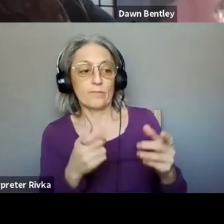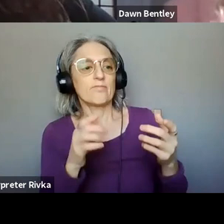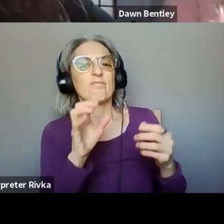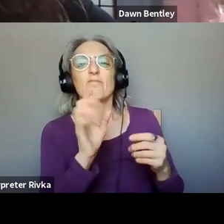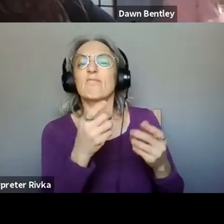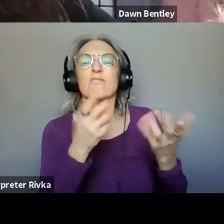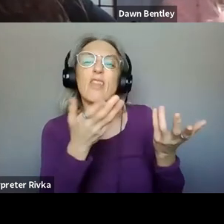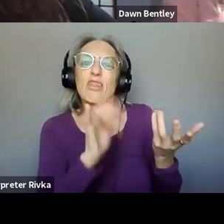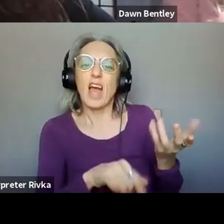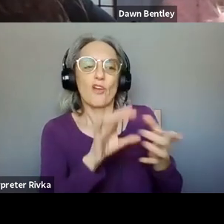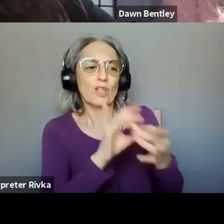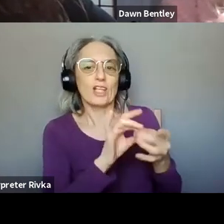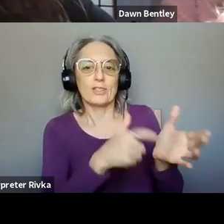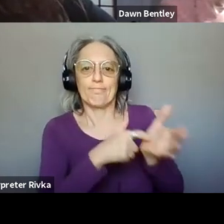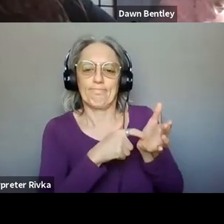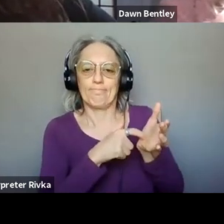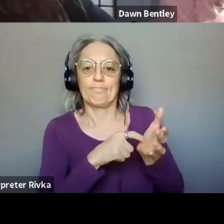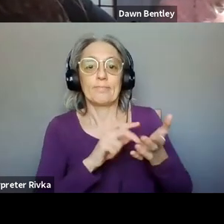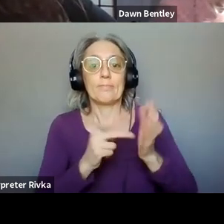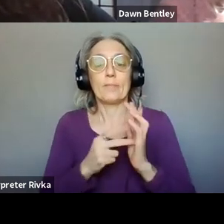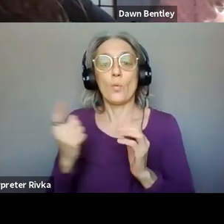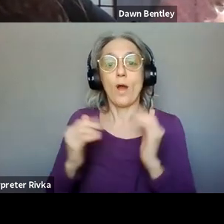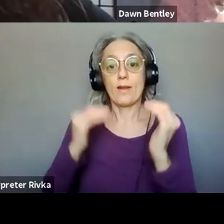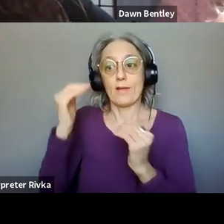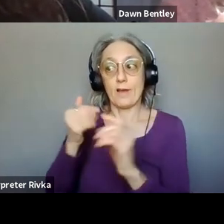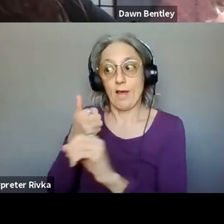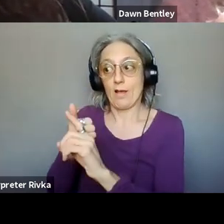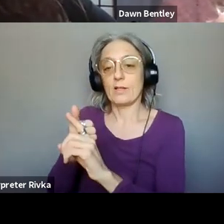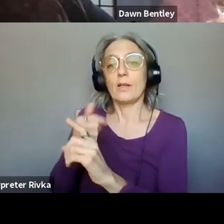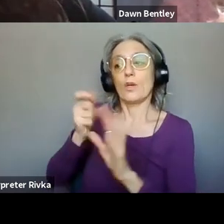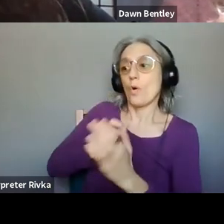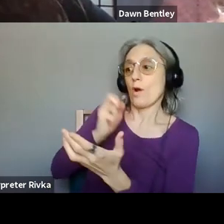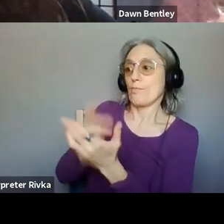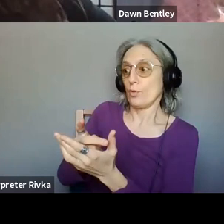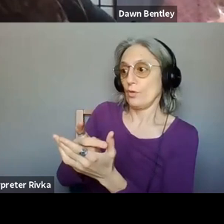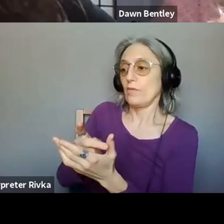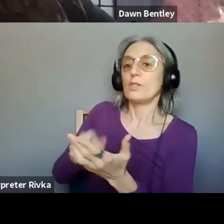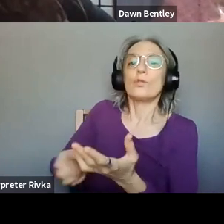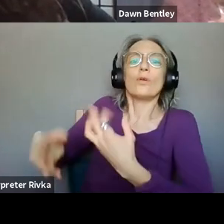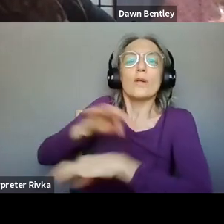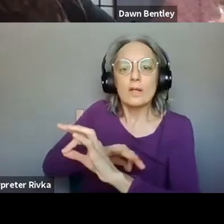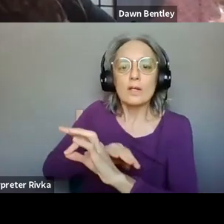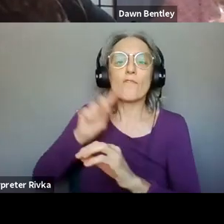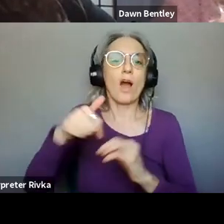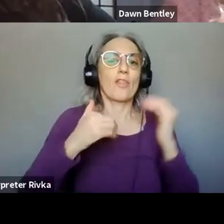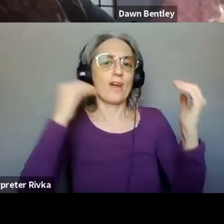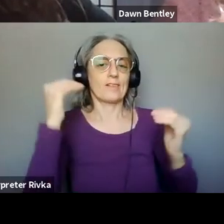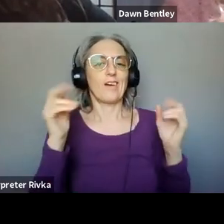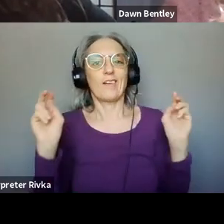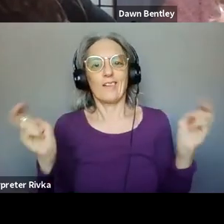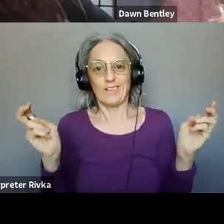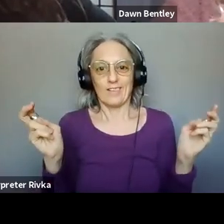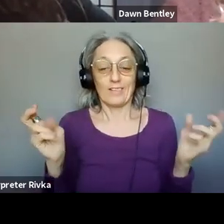one adult is authorized by the court to act on behalf of another adult. That's kind of it in a